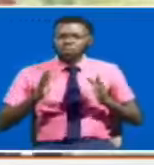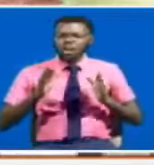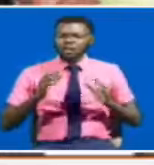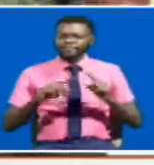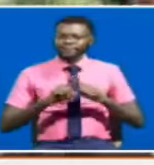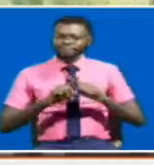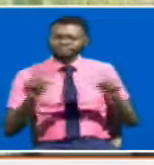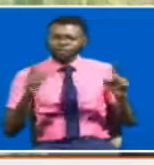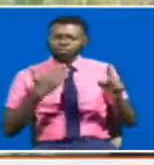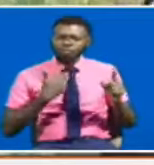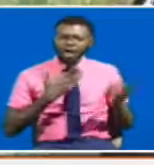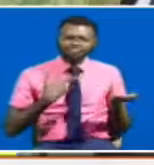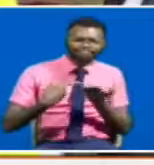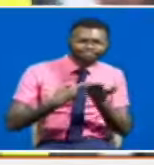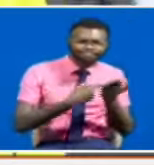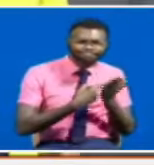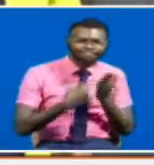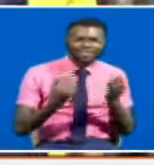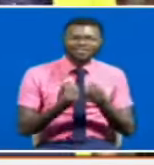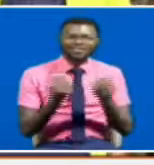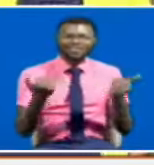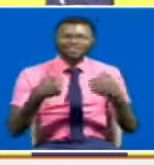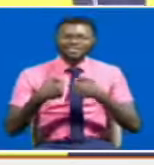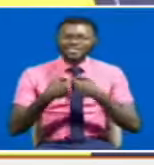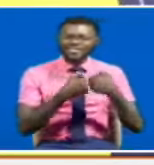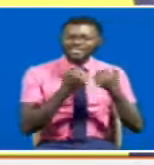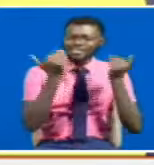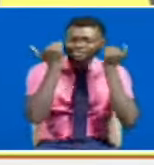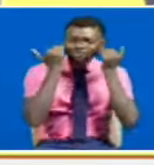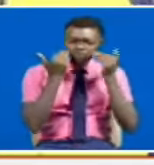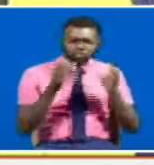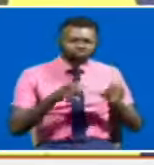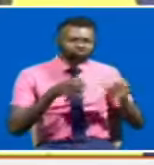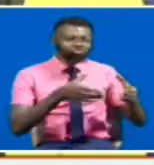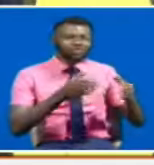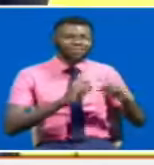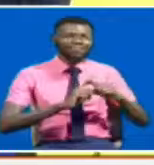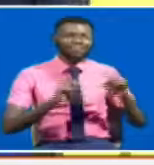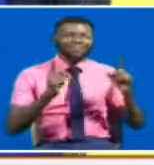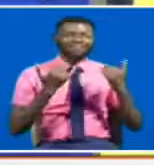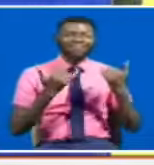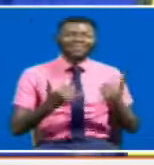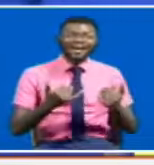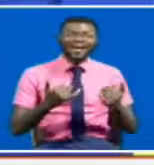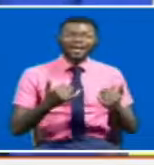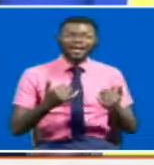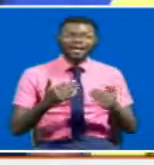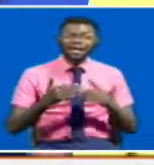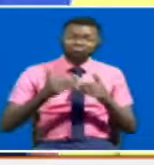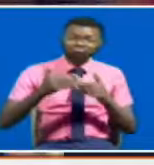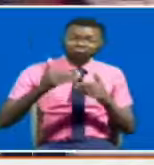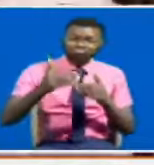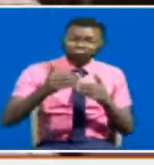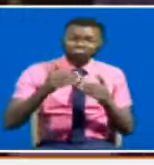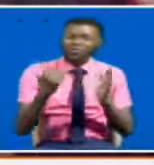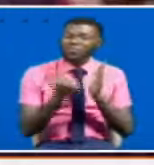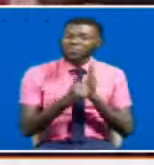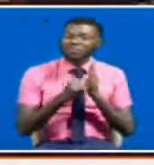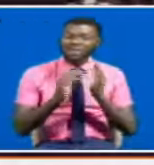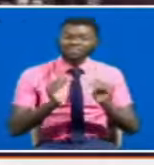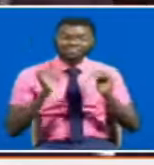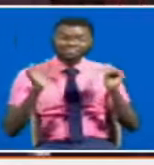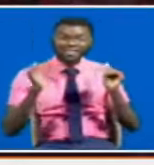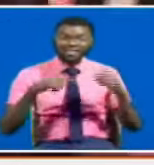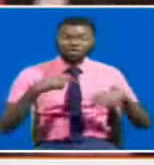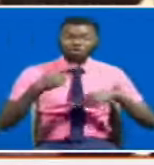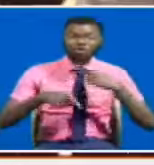approach to addressing challenges within the judiciary, more collisions between the two arms are expected in coming days, as she could